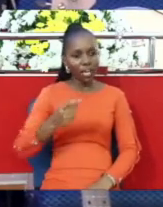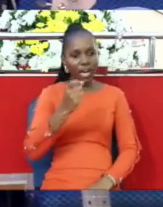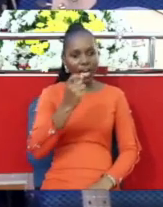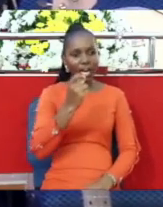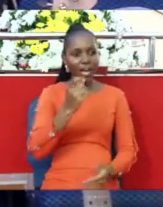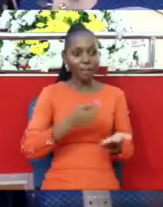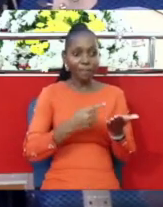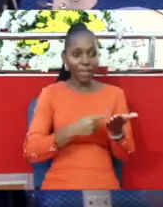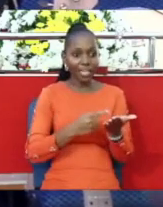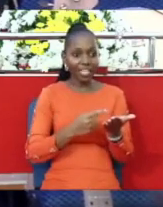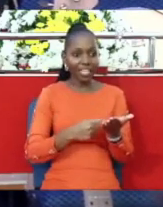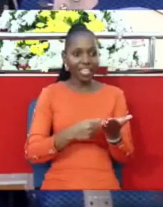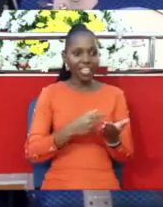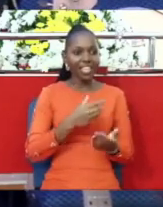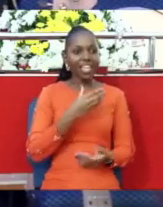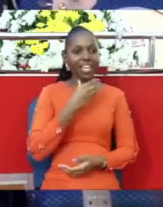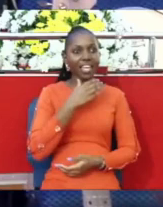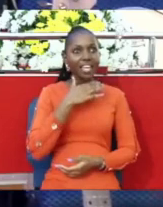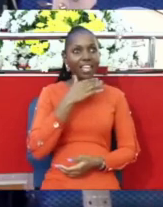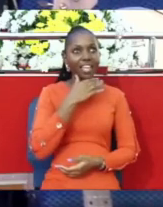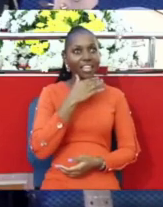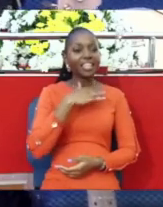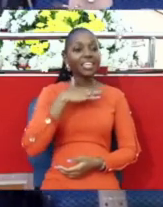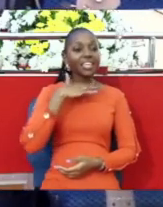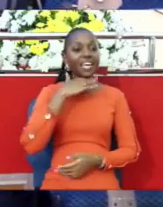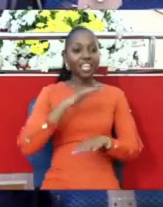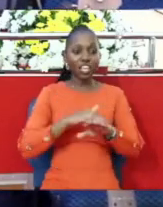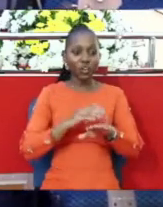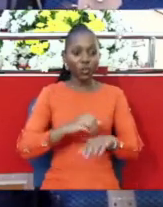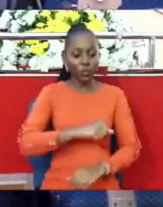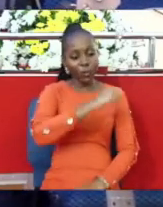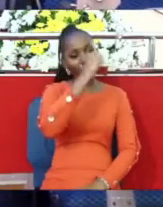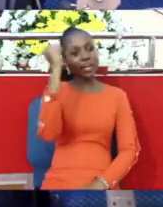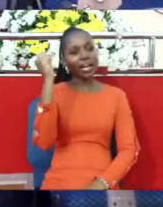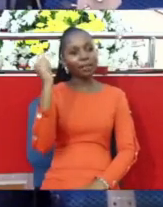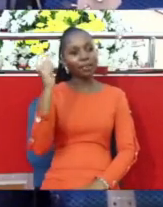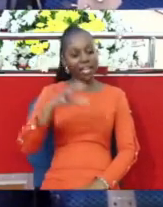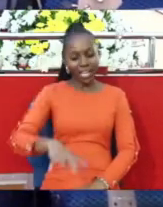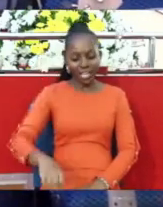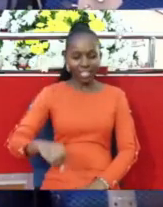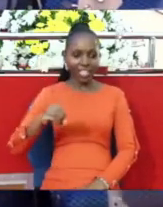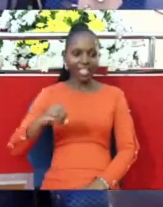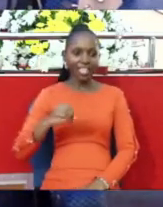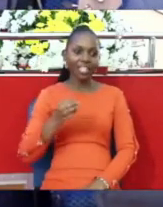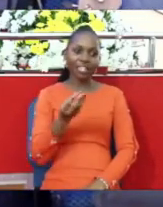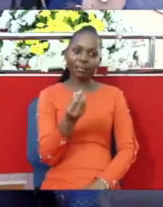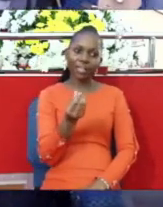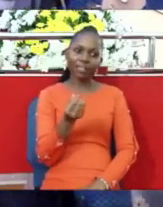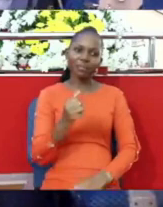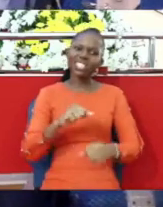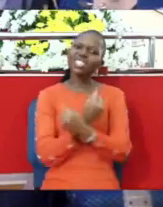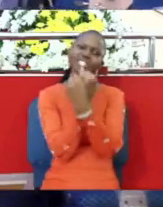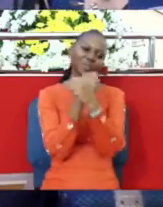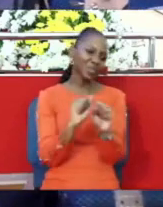first, atainuka, look at the shilling, ajitwae, then continue dying. Aendelea. Is a lie. Ni uongo. From the devil. Kutoka kwa shetani.